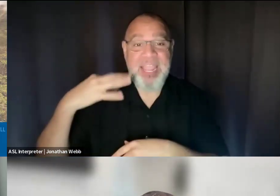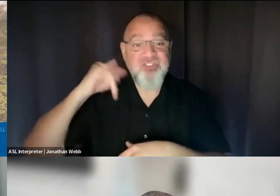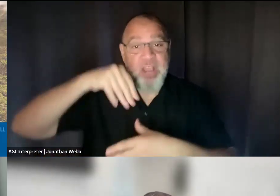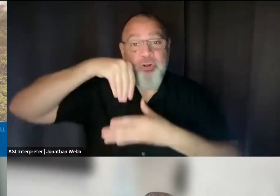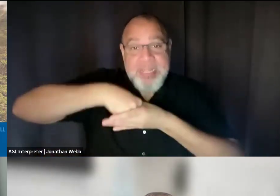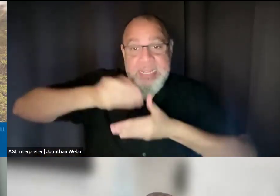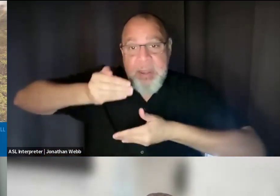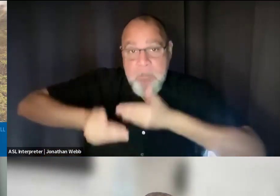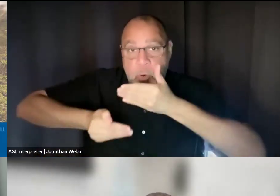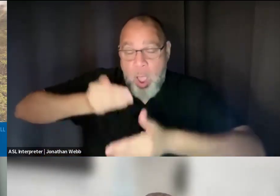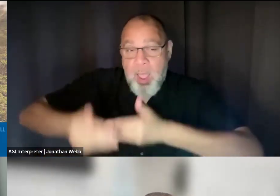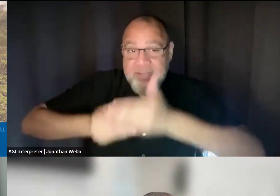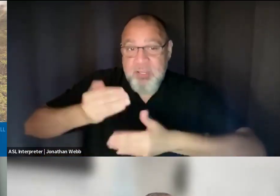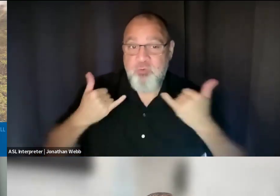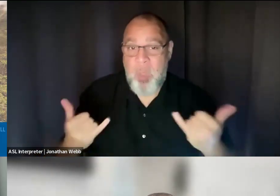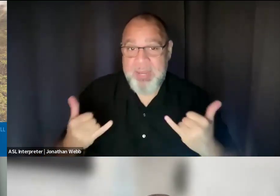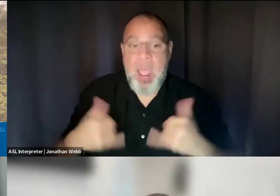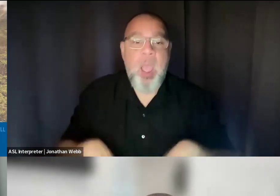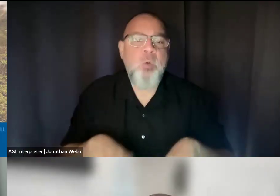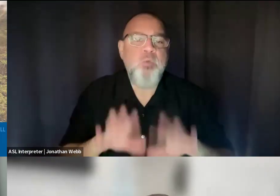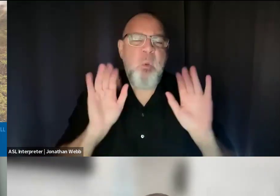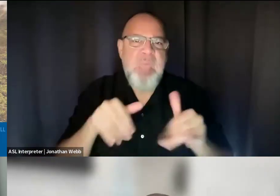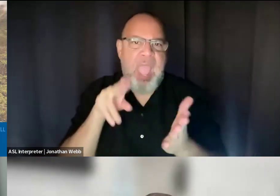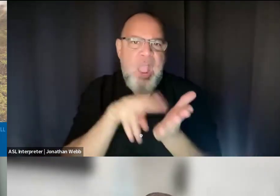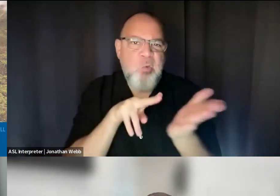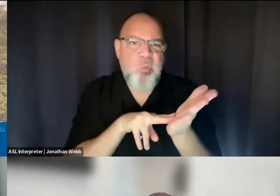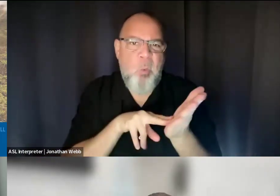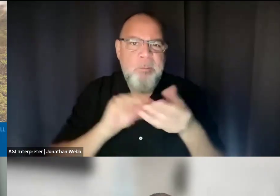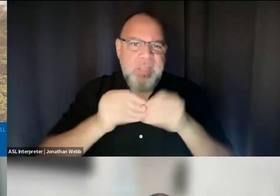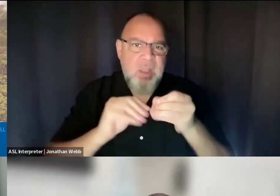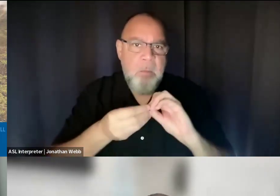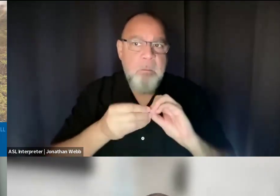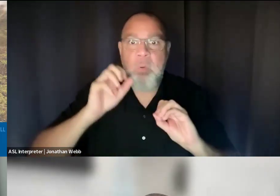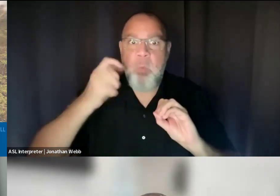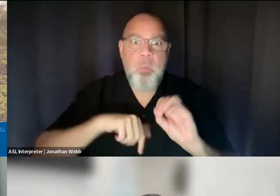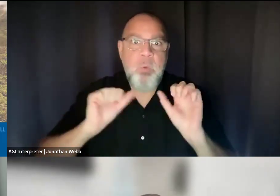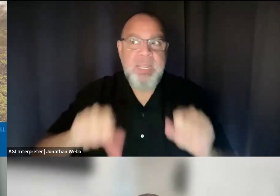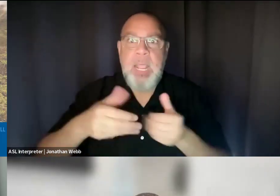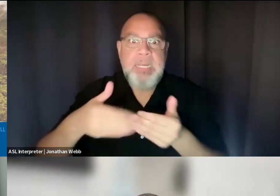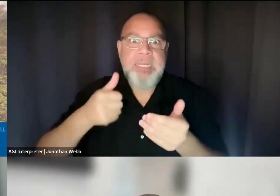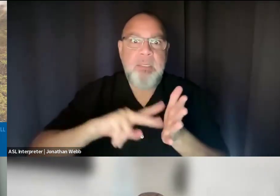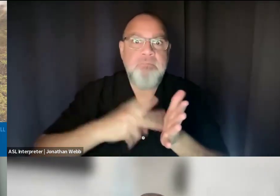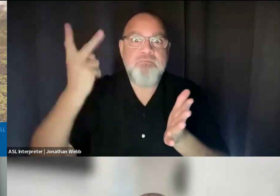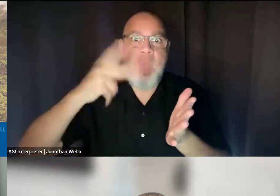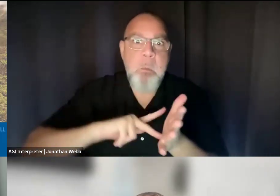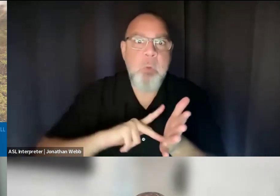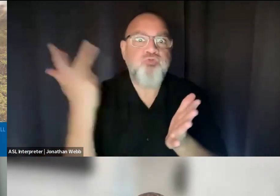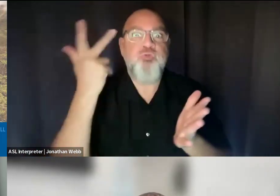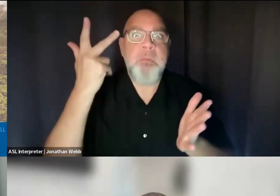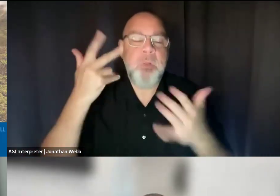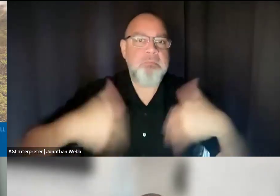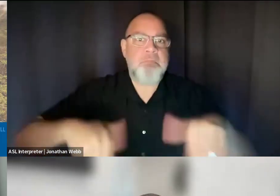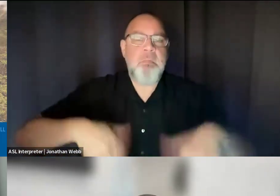you can see that the enrollment number, we could easily double, triple over the next couple months, but it's just a